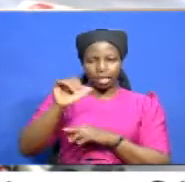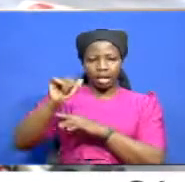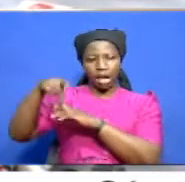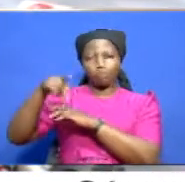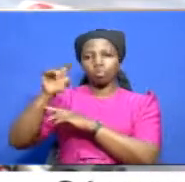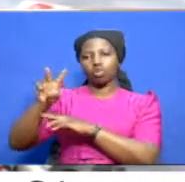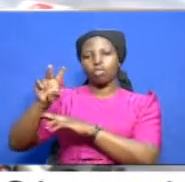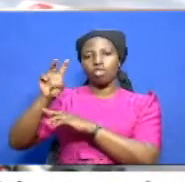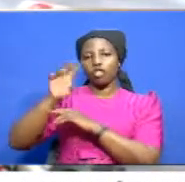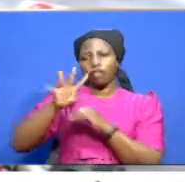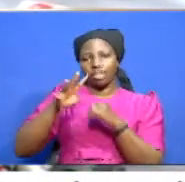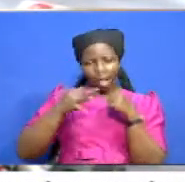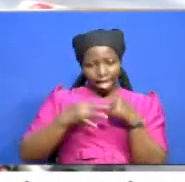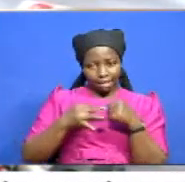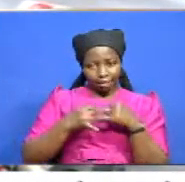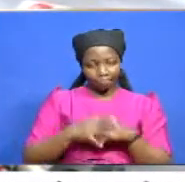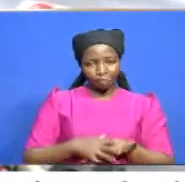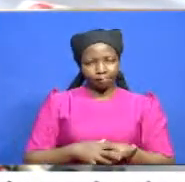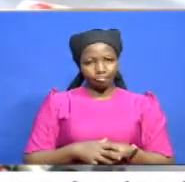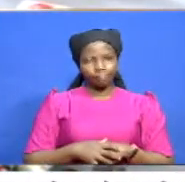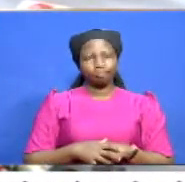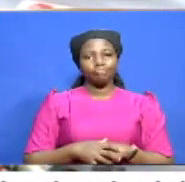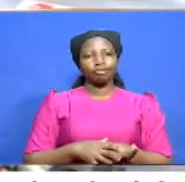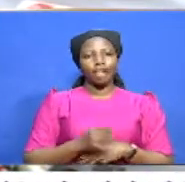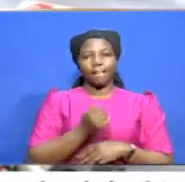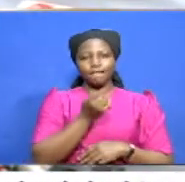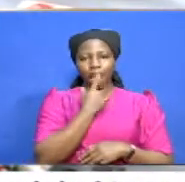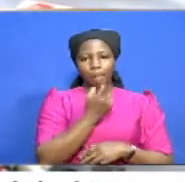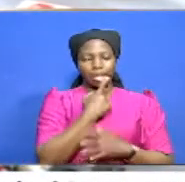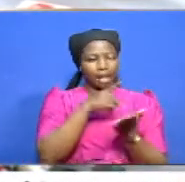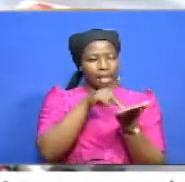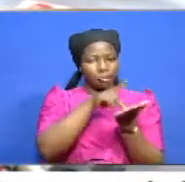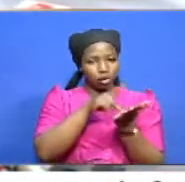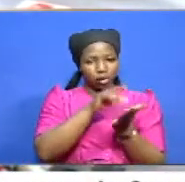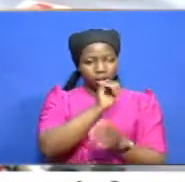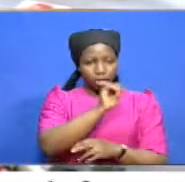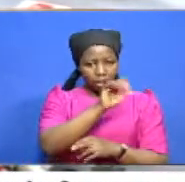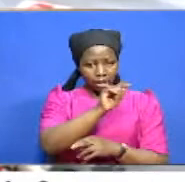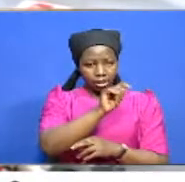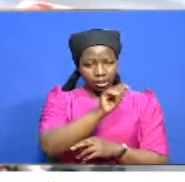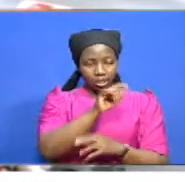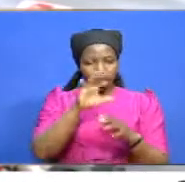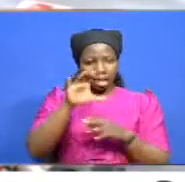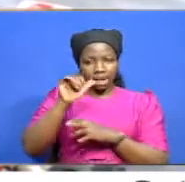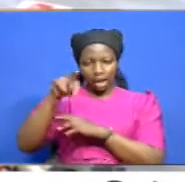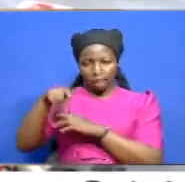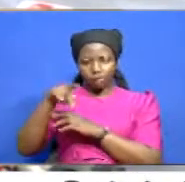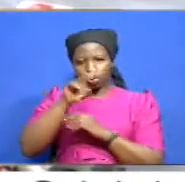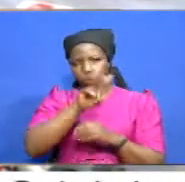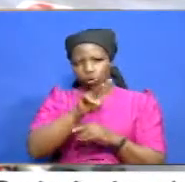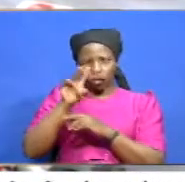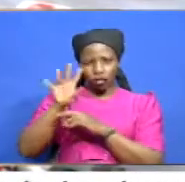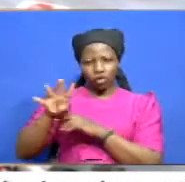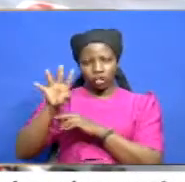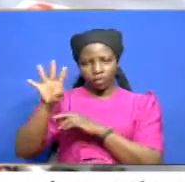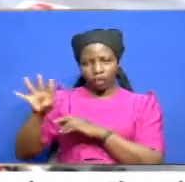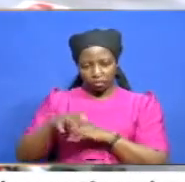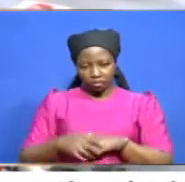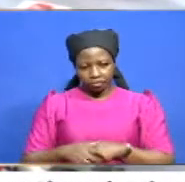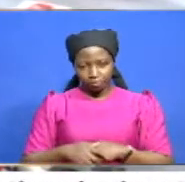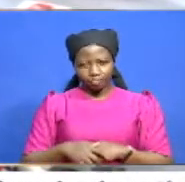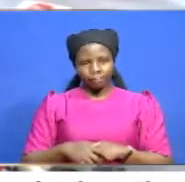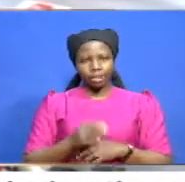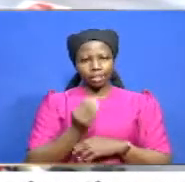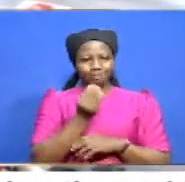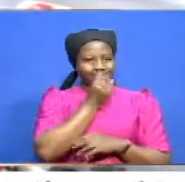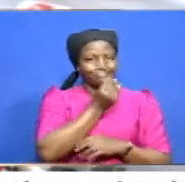248, the Farmers and Poison Act, CAP 244, the Nutritionist and